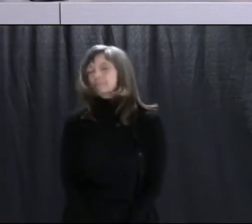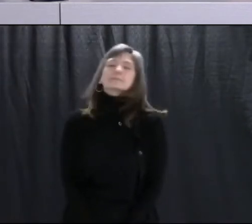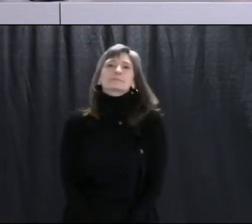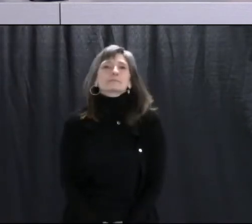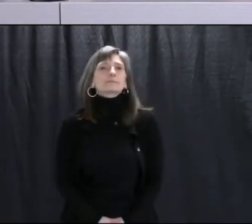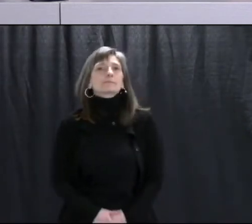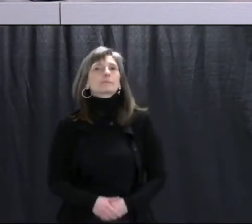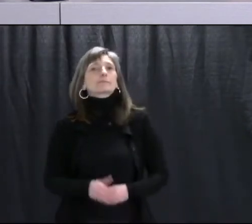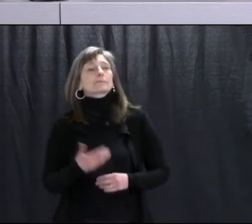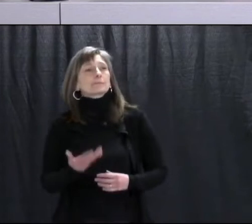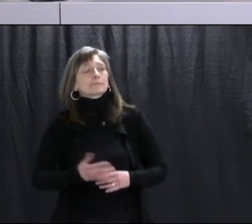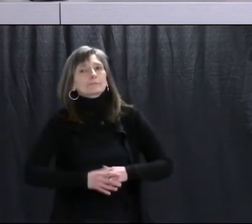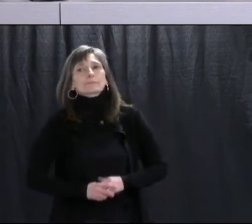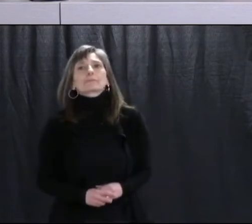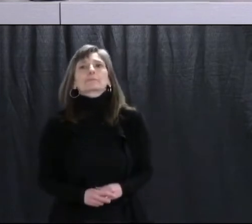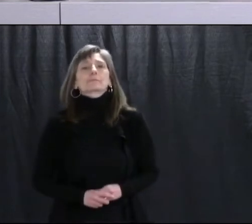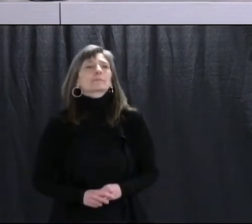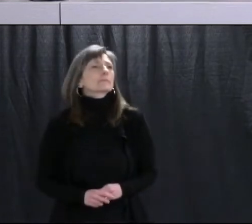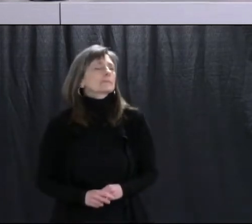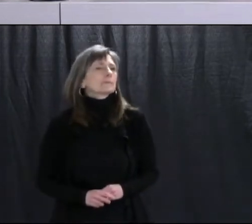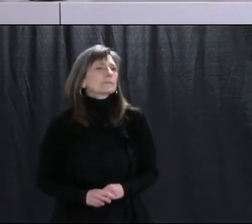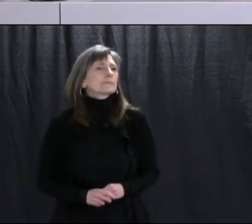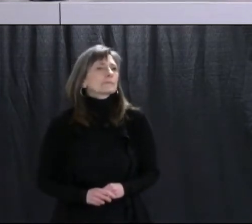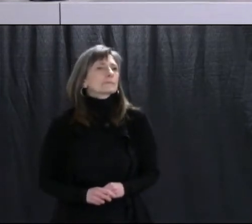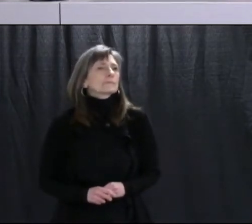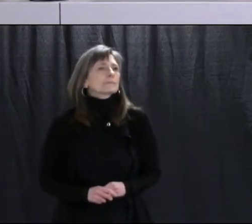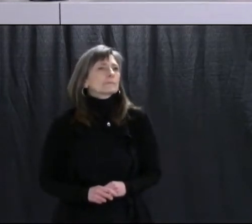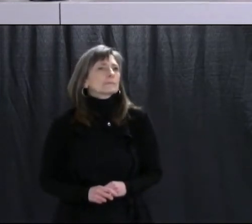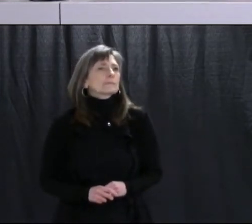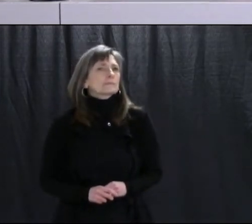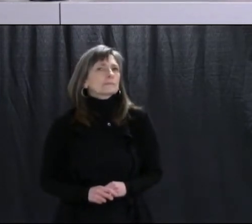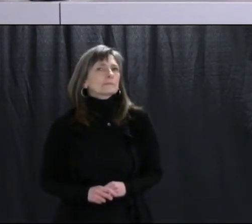Mr. Kareen, please press star 1 at this time.